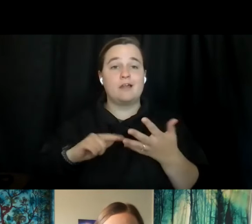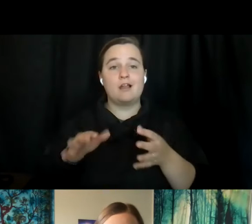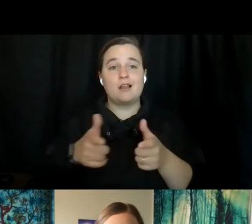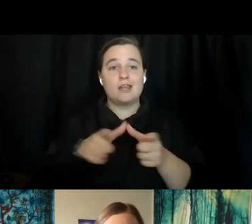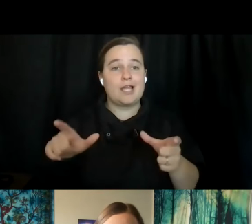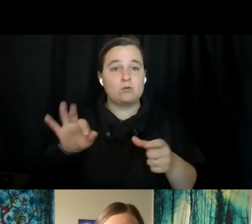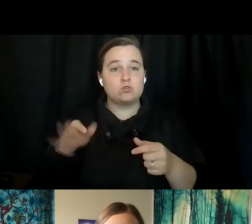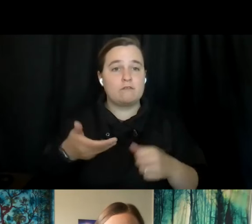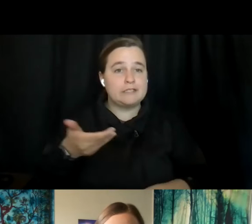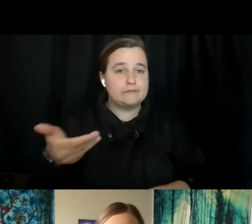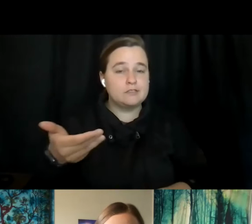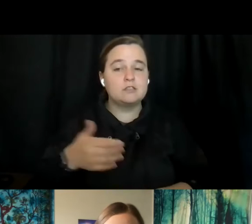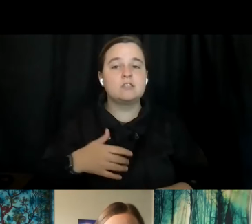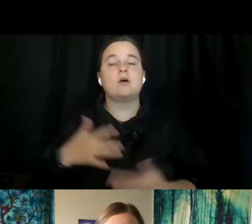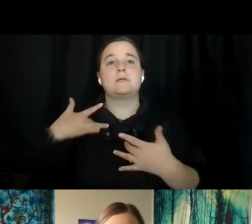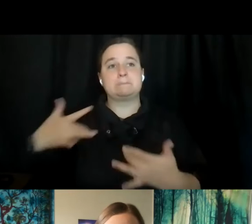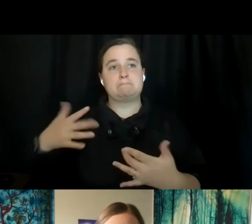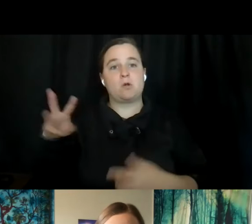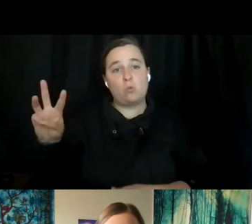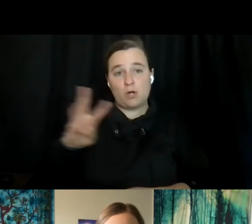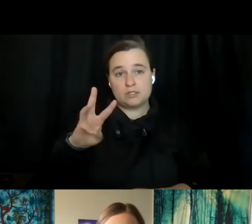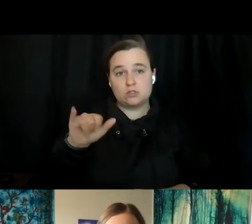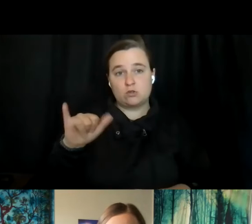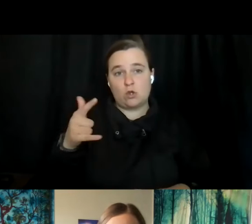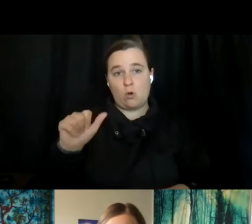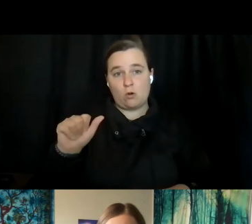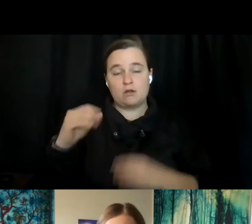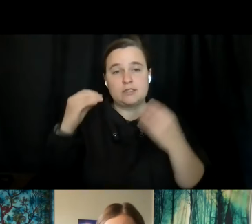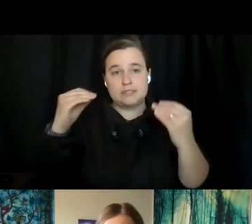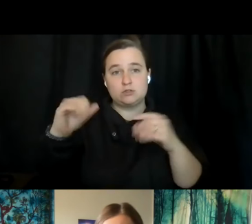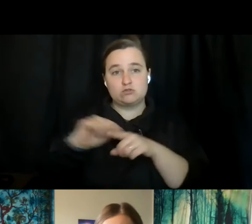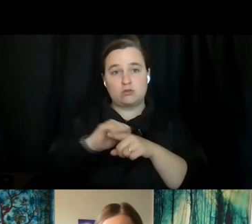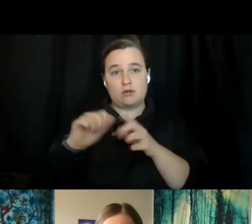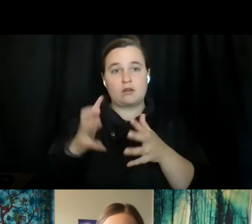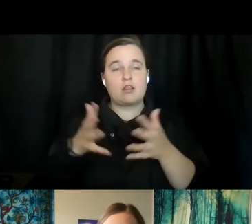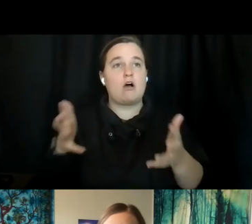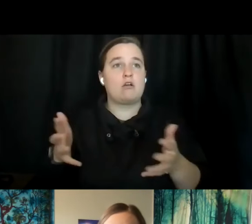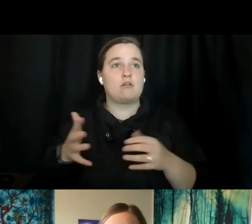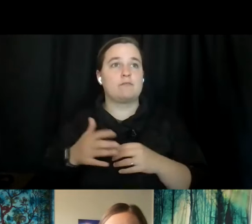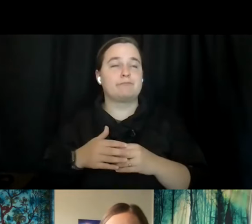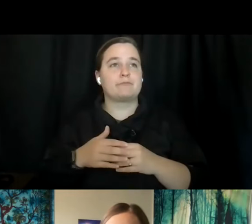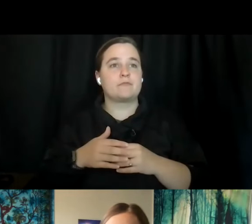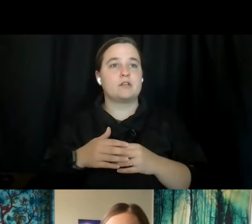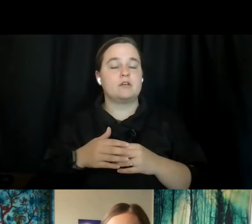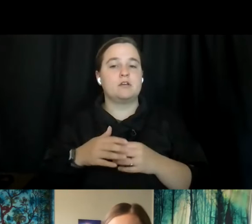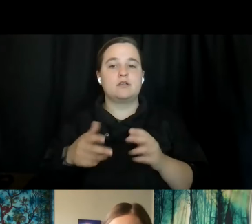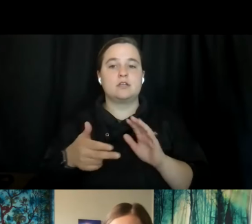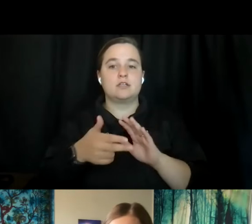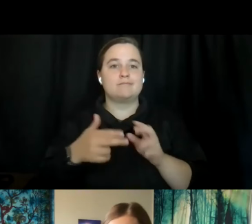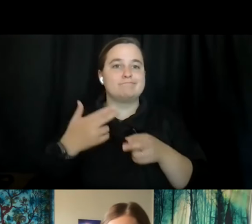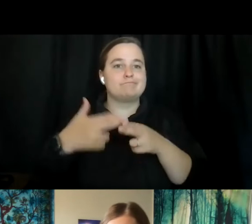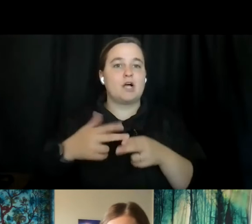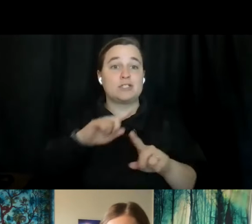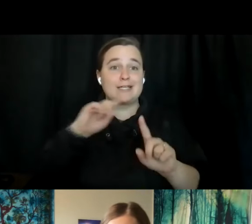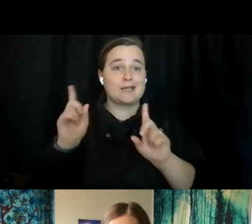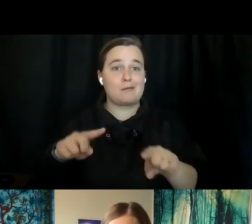mean in typical Western yoga teacher trainings, there's a lot of, it's explicitly called like